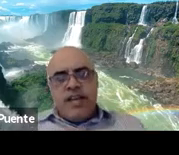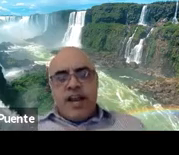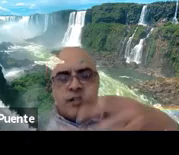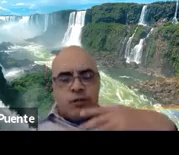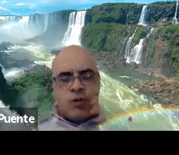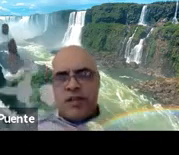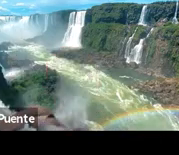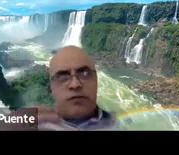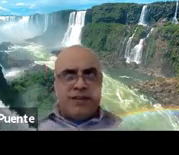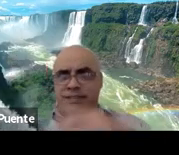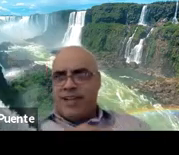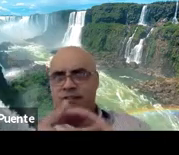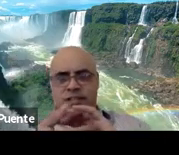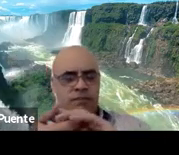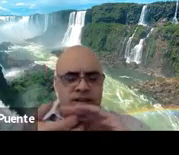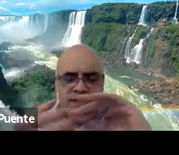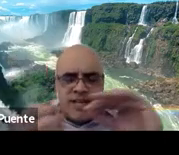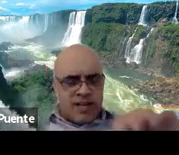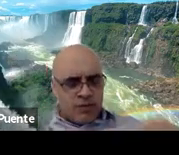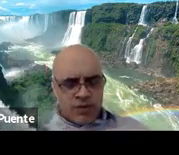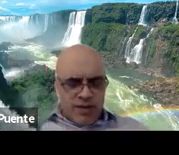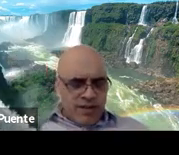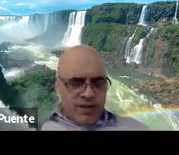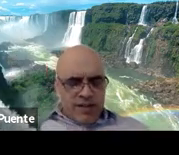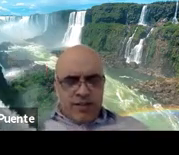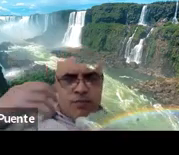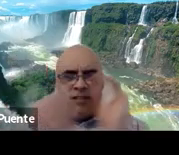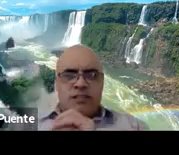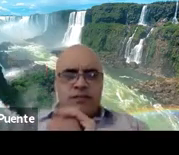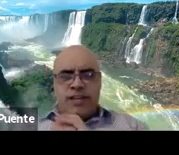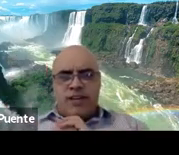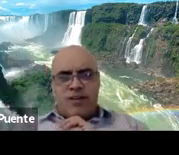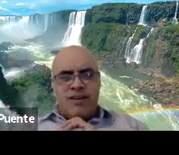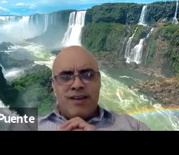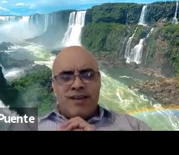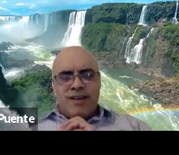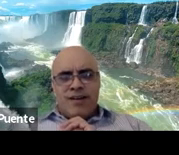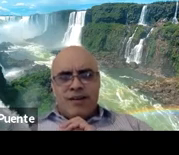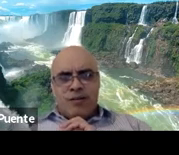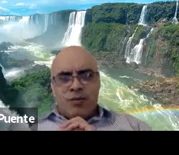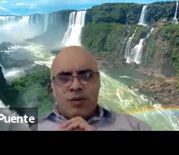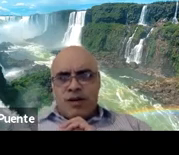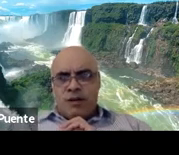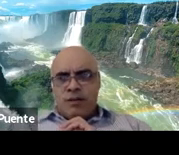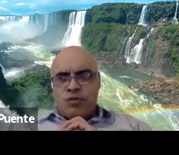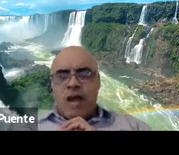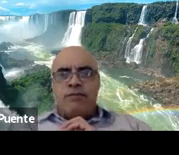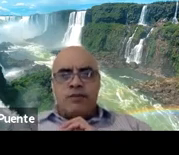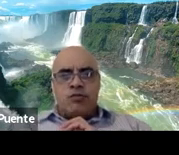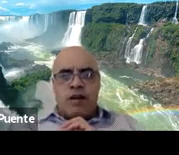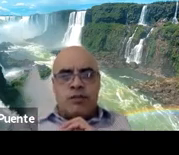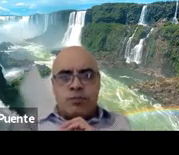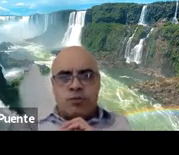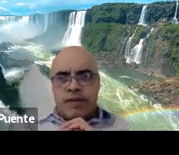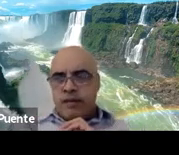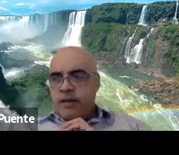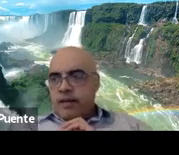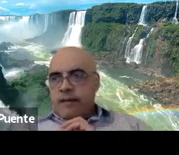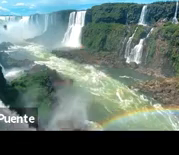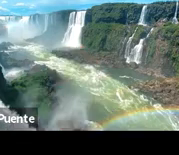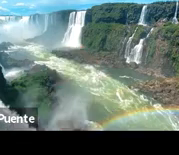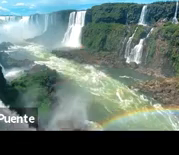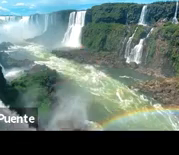as teenagers, where I think we were 15 or something like that, and we're in the process of getting our driver's